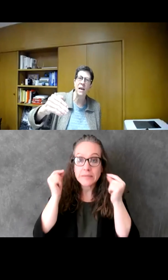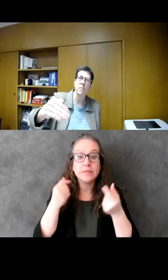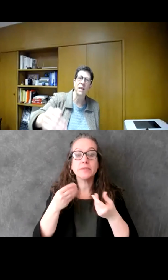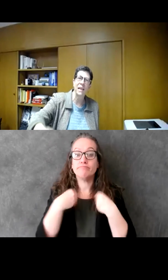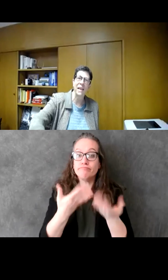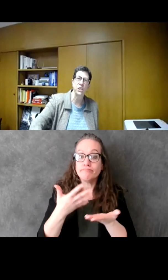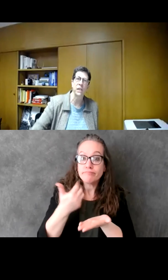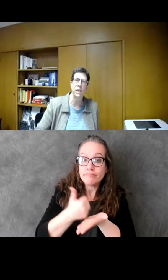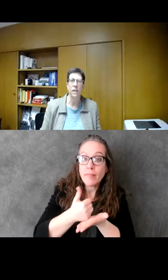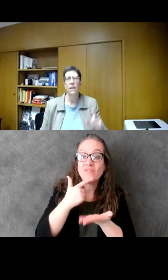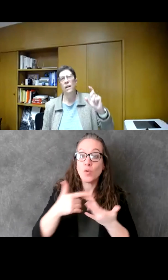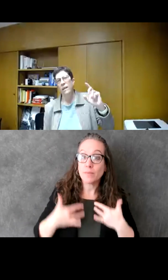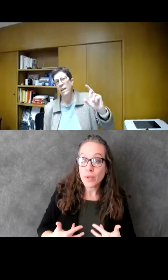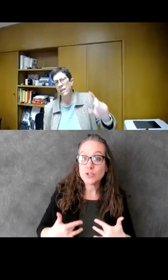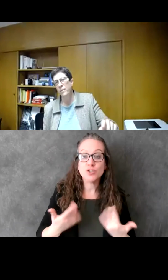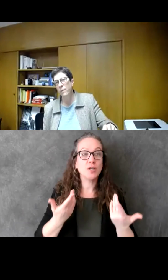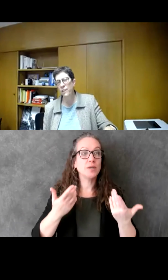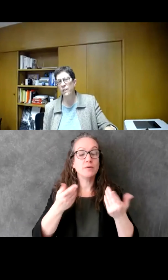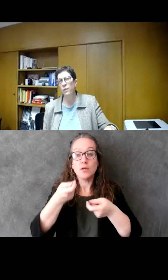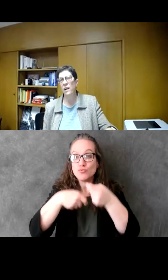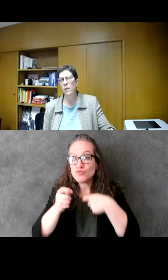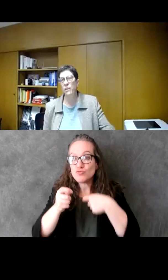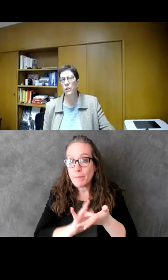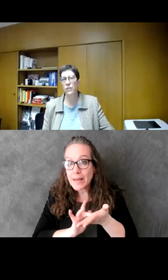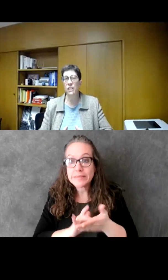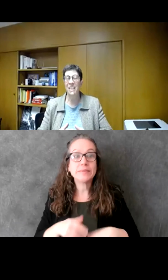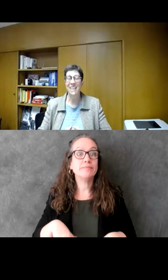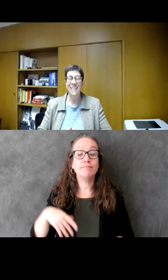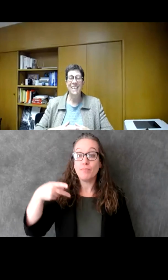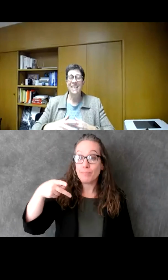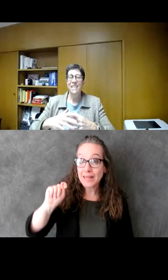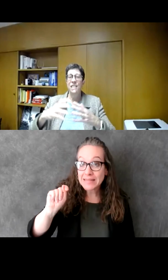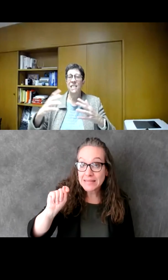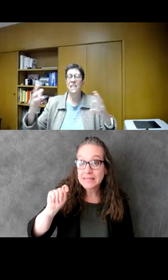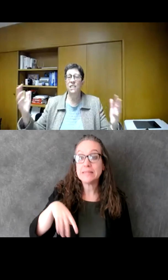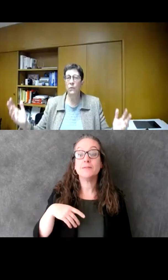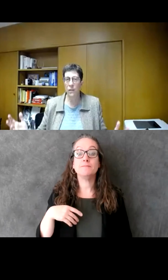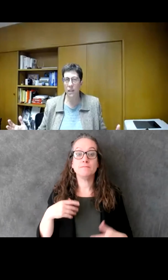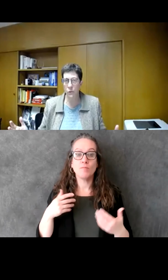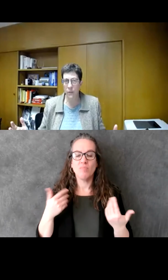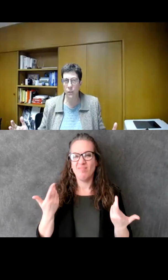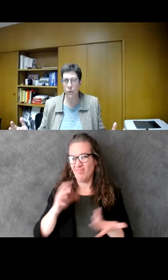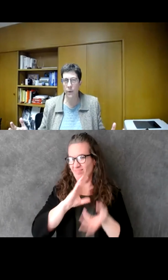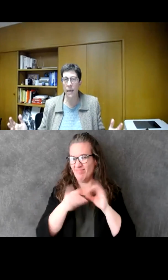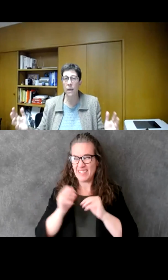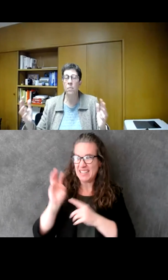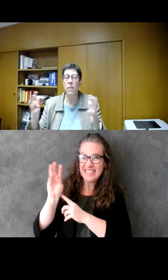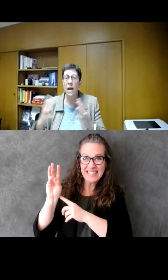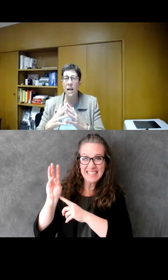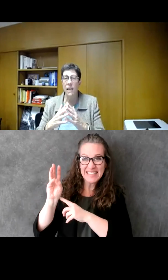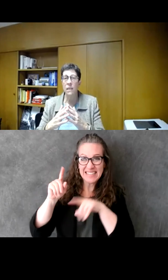off that medication, getting them some physical therapy. So it's usually like 6 different things we do,